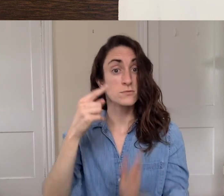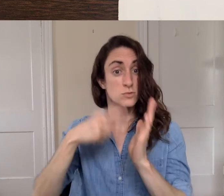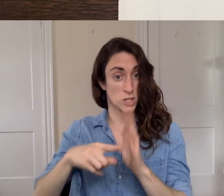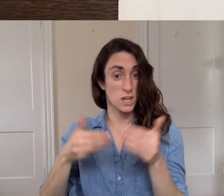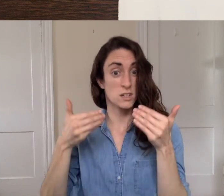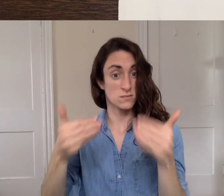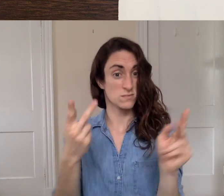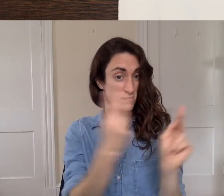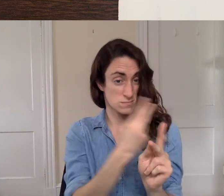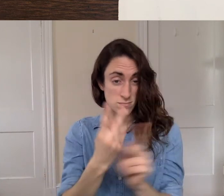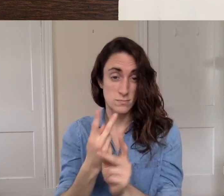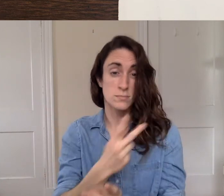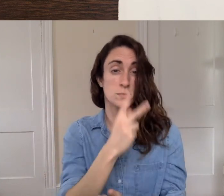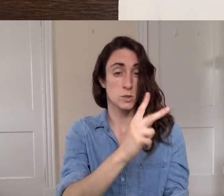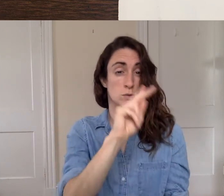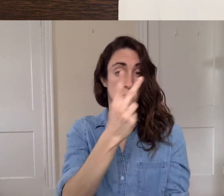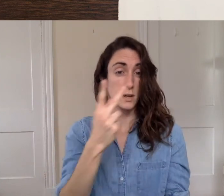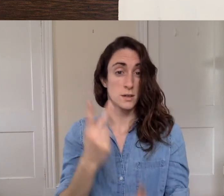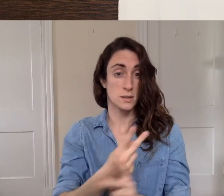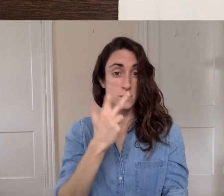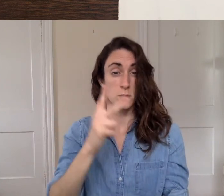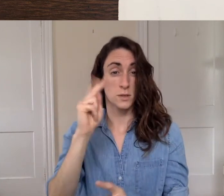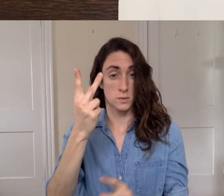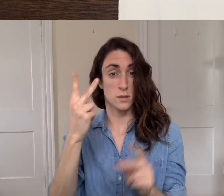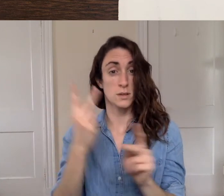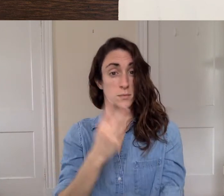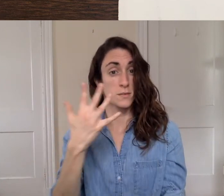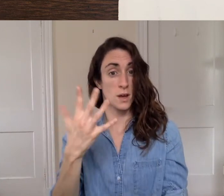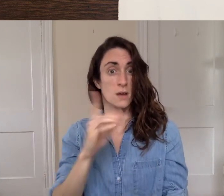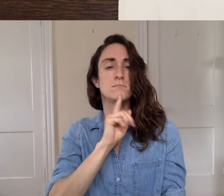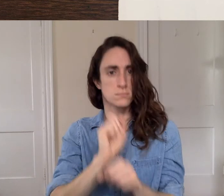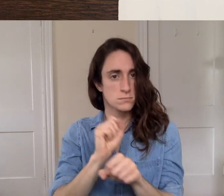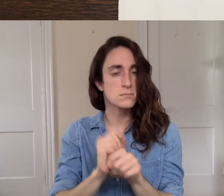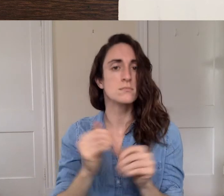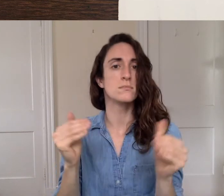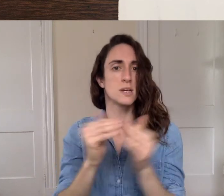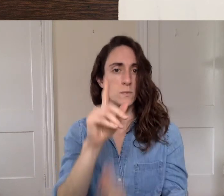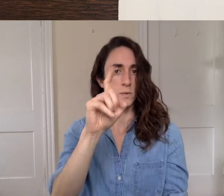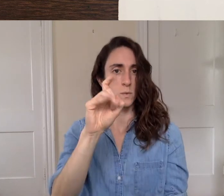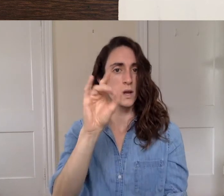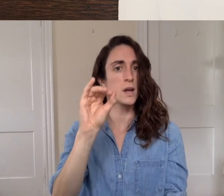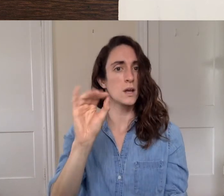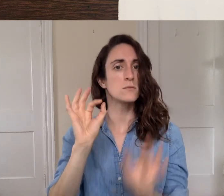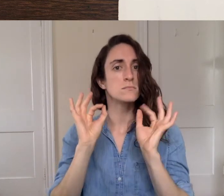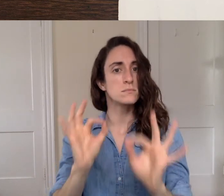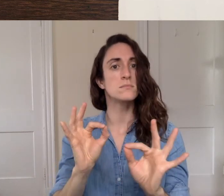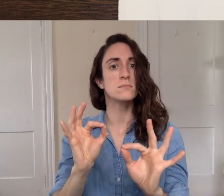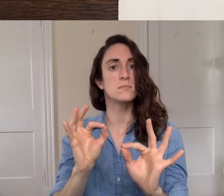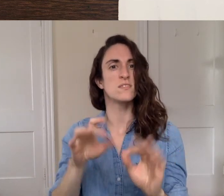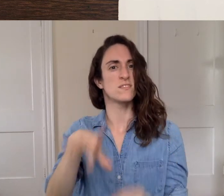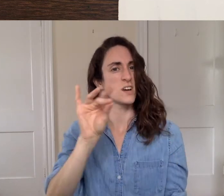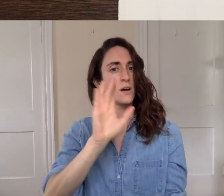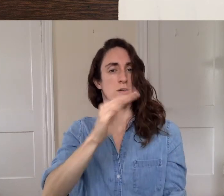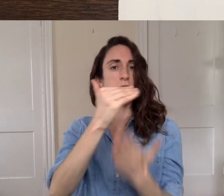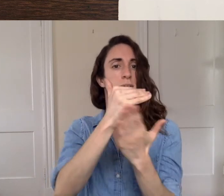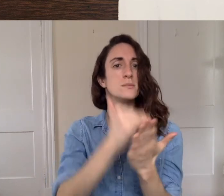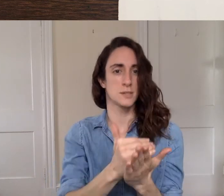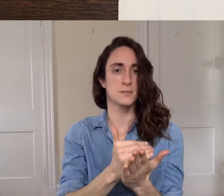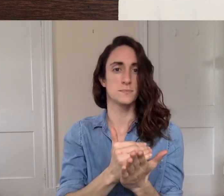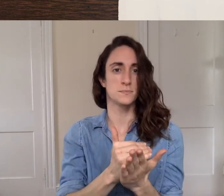and multiplying 2 times 2 times 3 times 3 times 5, and seeing that it does indeed equal 180. so we did this correctly.